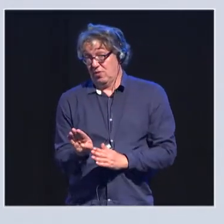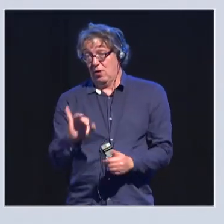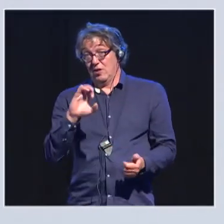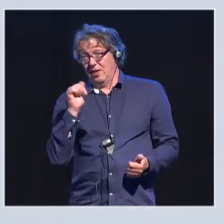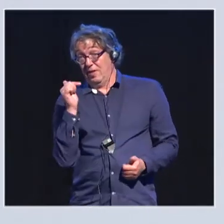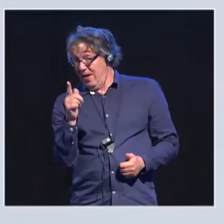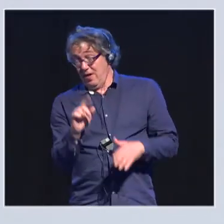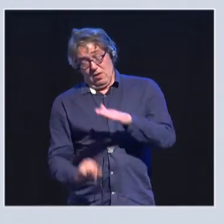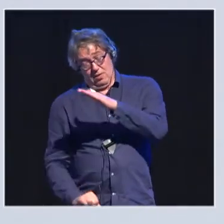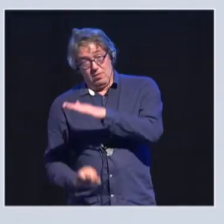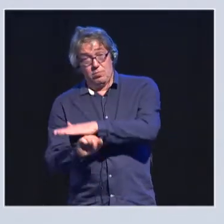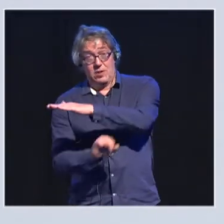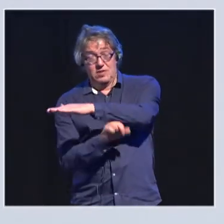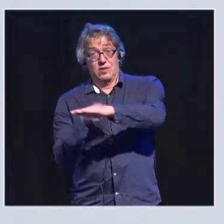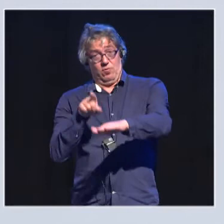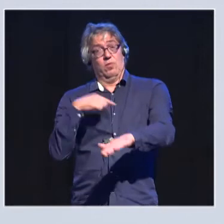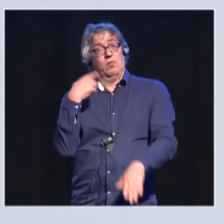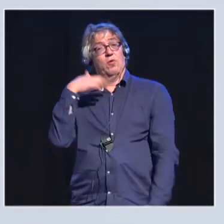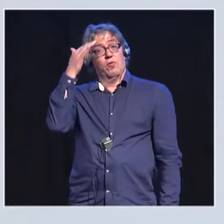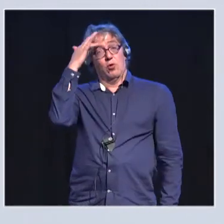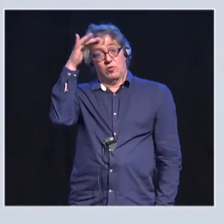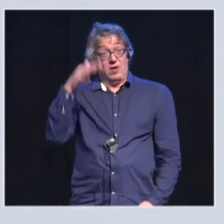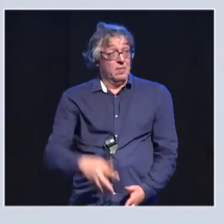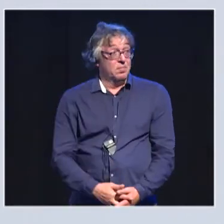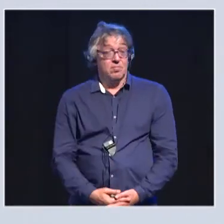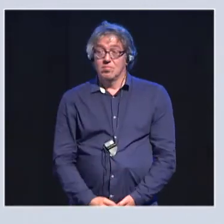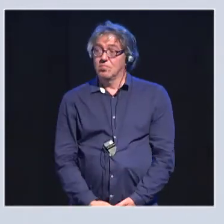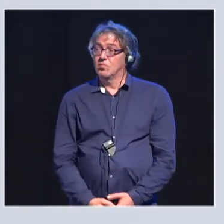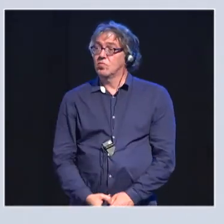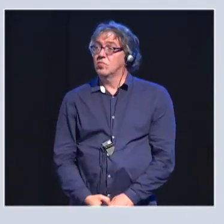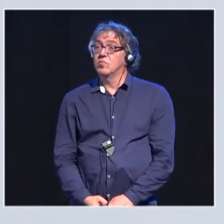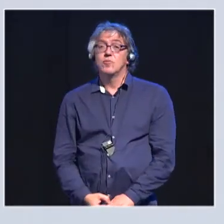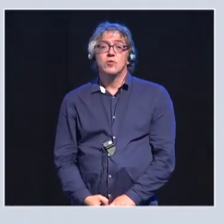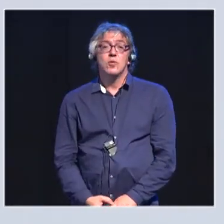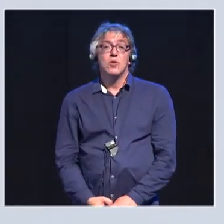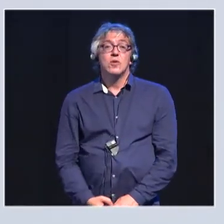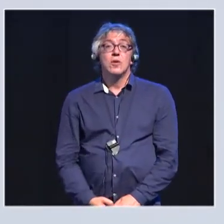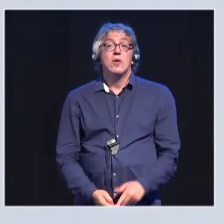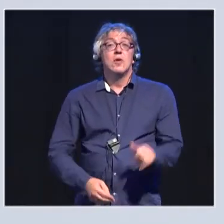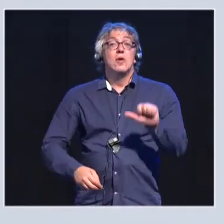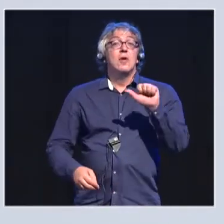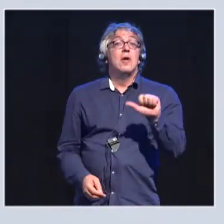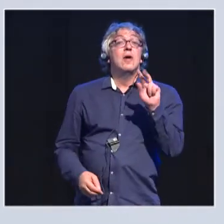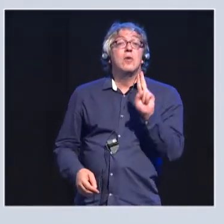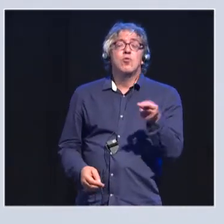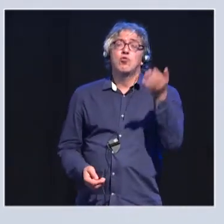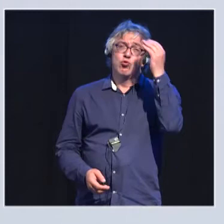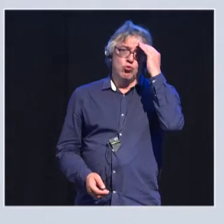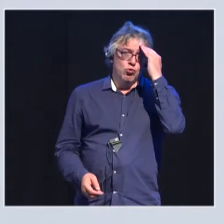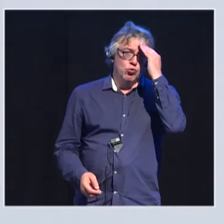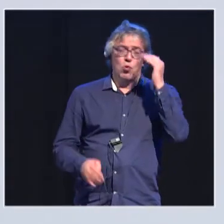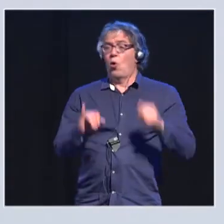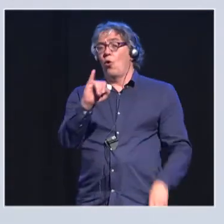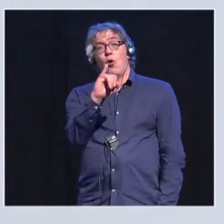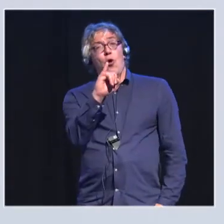our approach. So the African Union is cognizant of the role of IT not